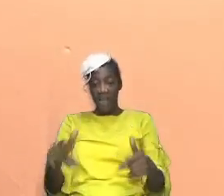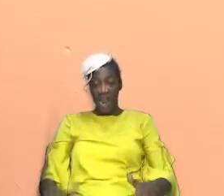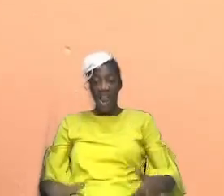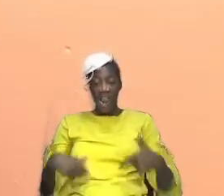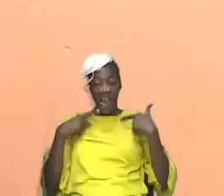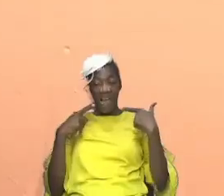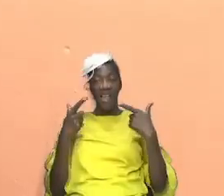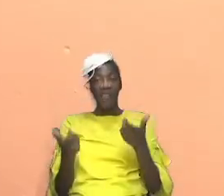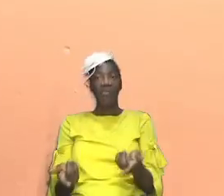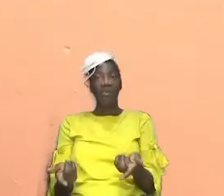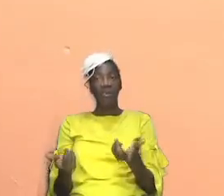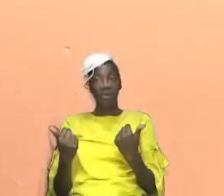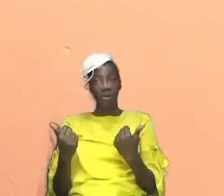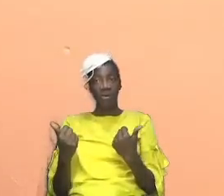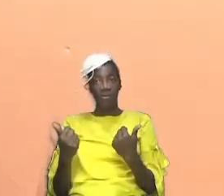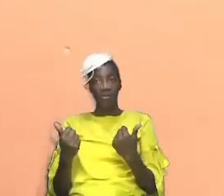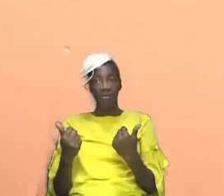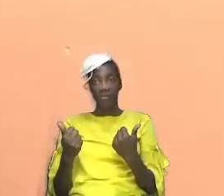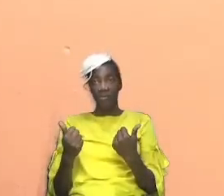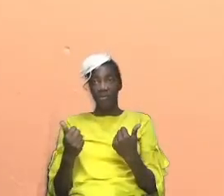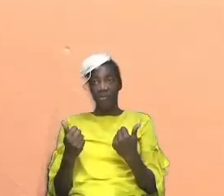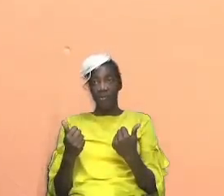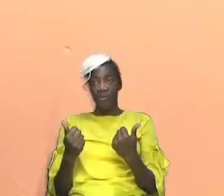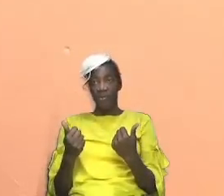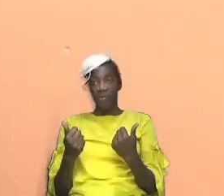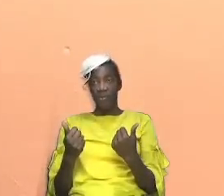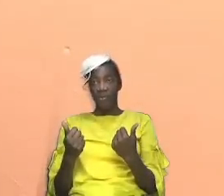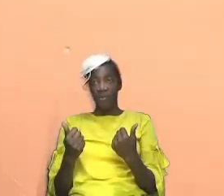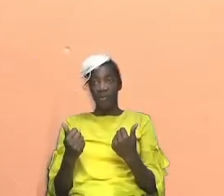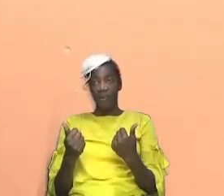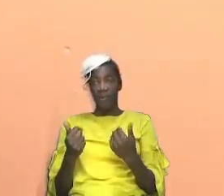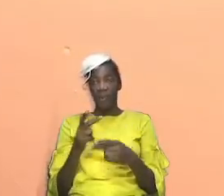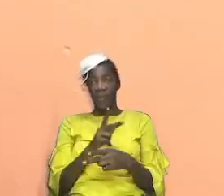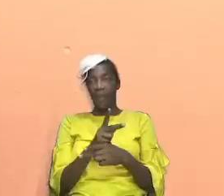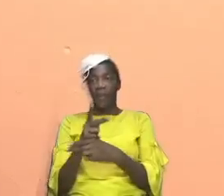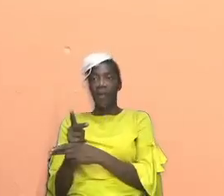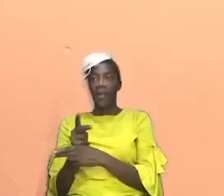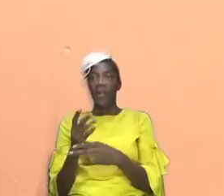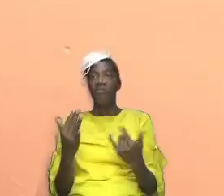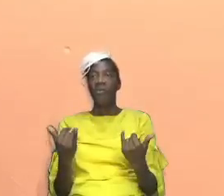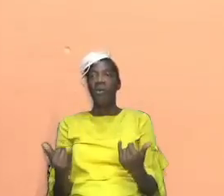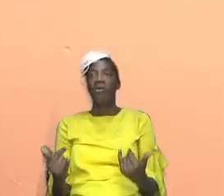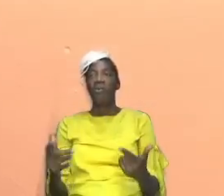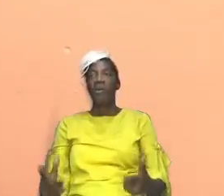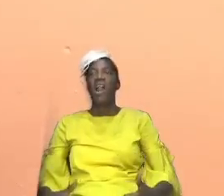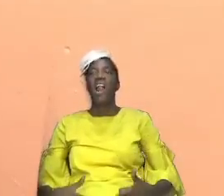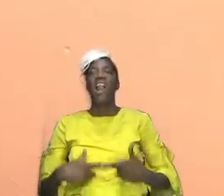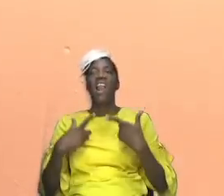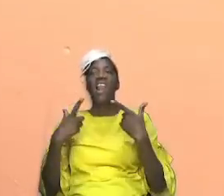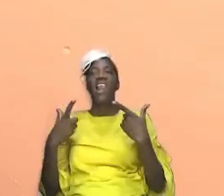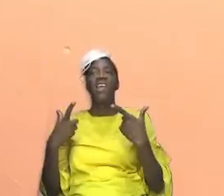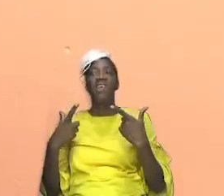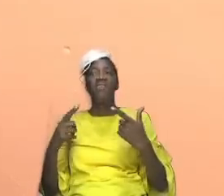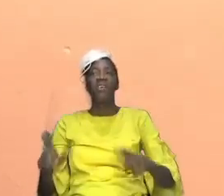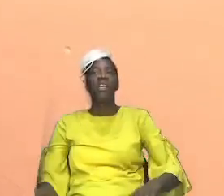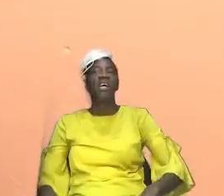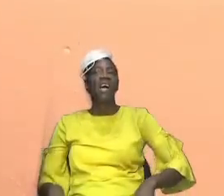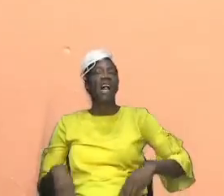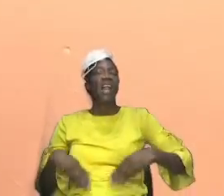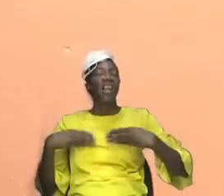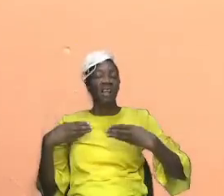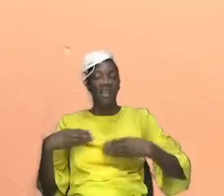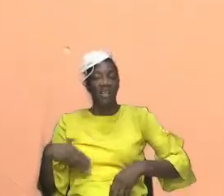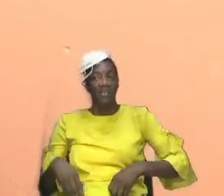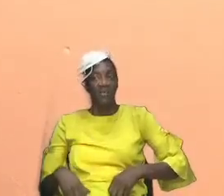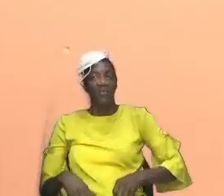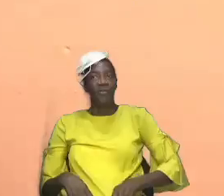come. And so we must be very careful, brothers and sisters, how we live our lives. I pray and trust that none